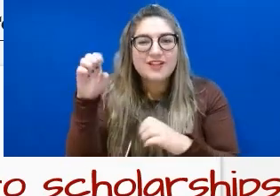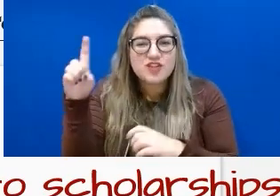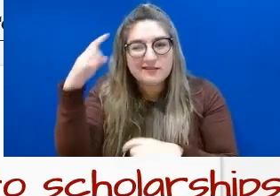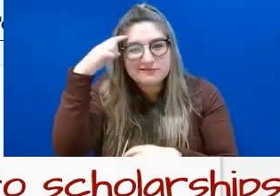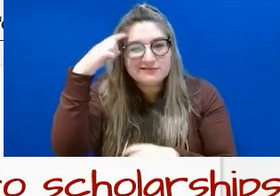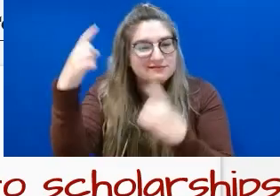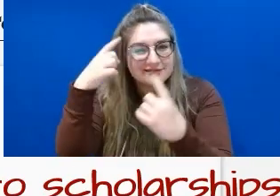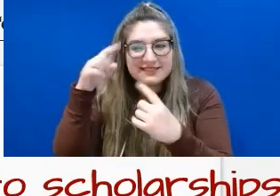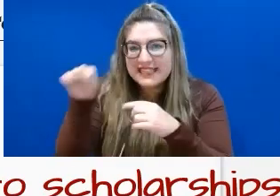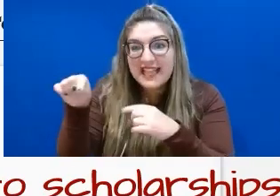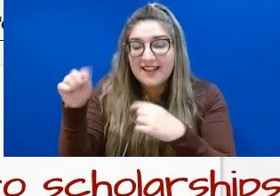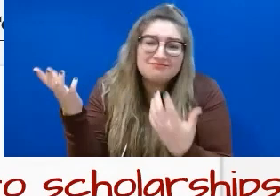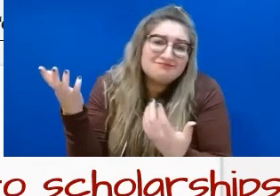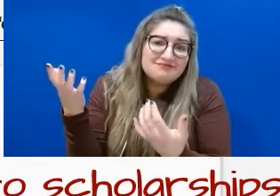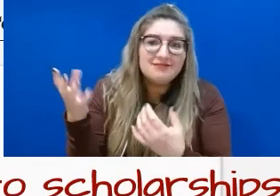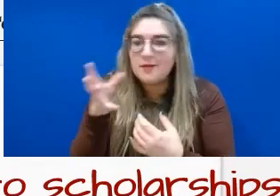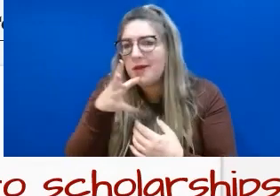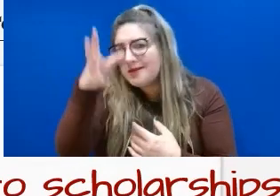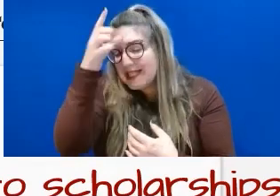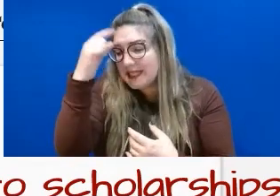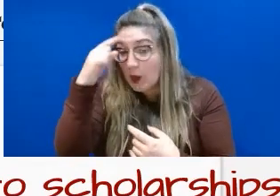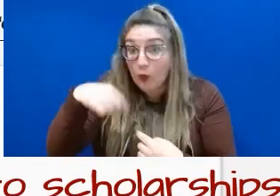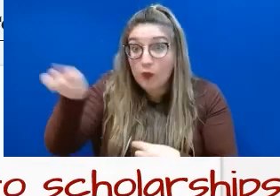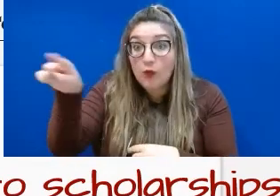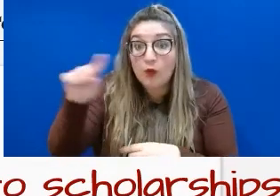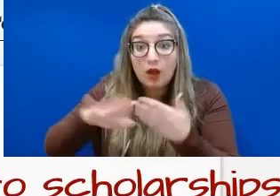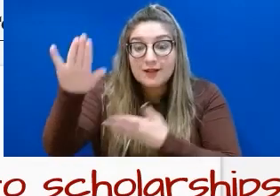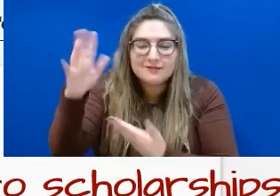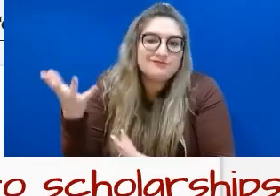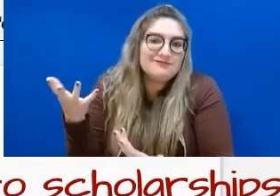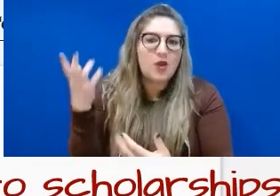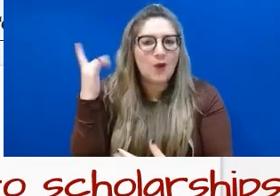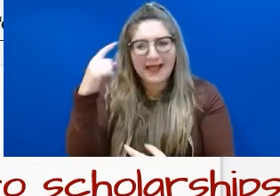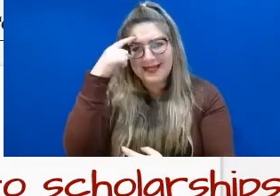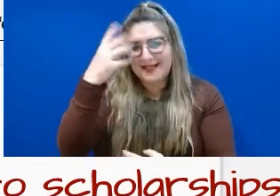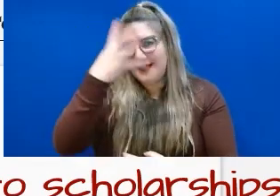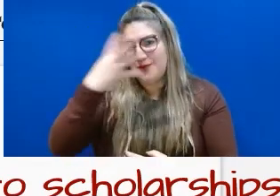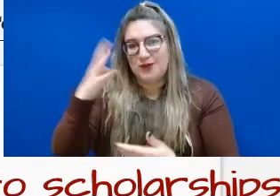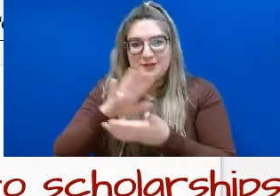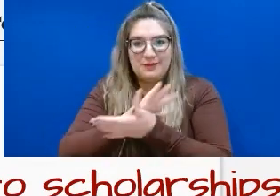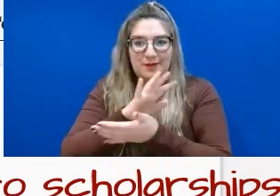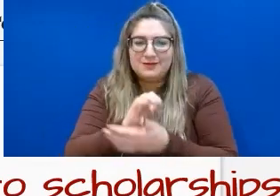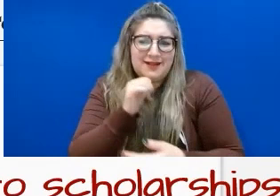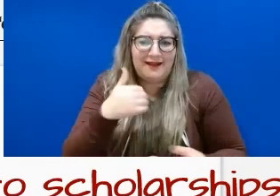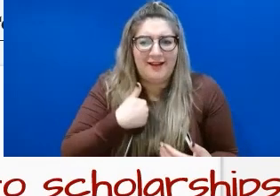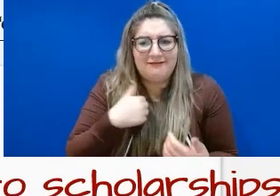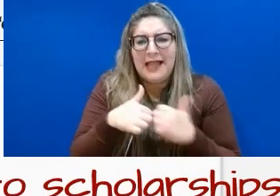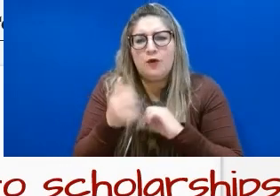or the student's mind because they don't have the proper documentation that they can come to school or college.